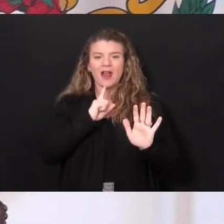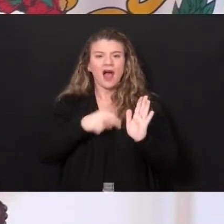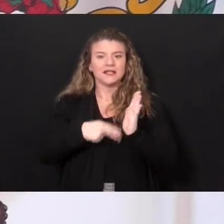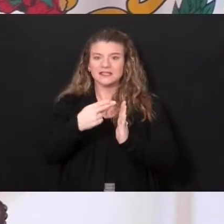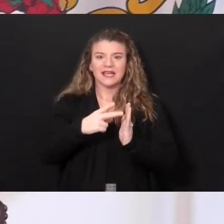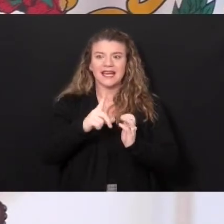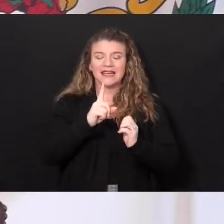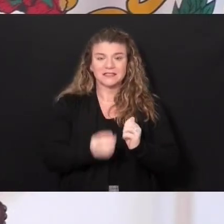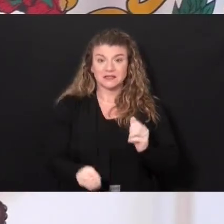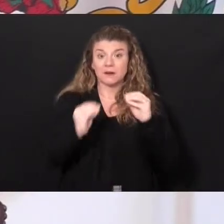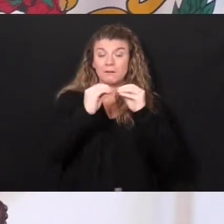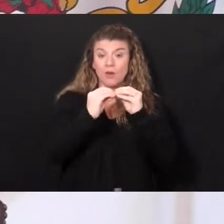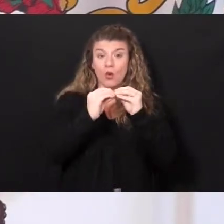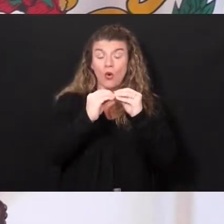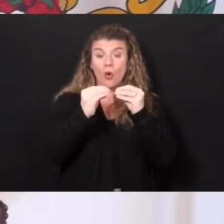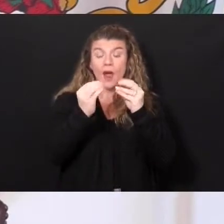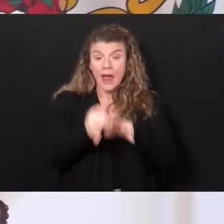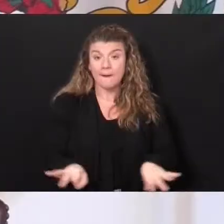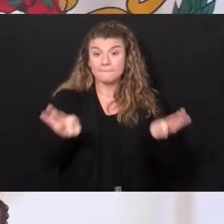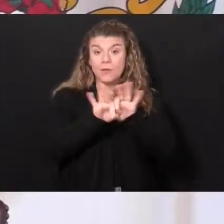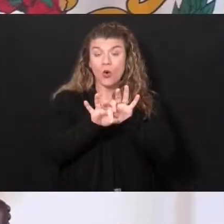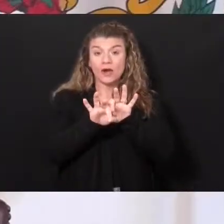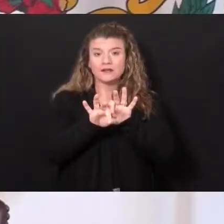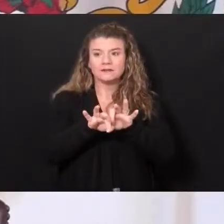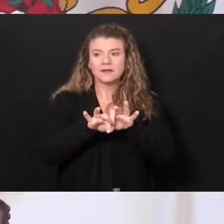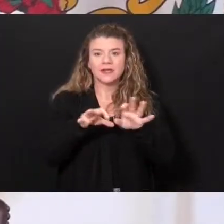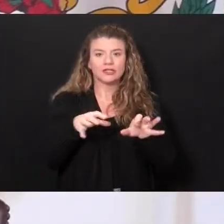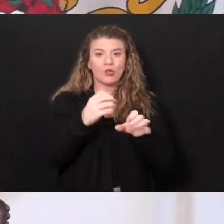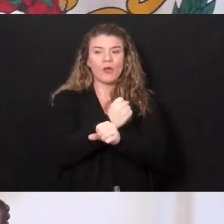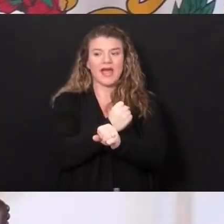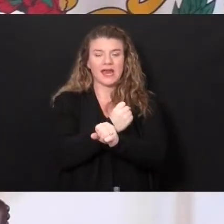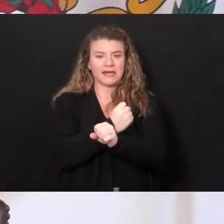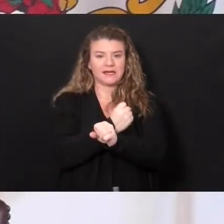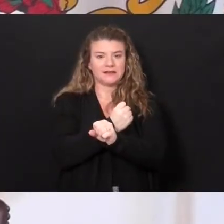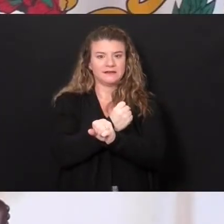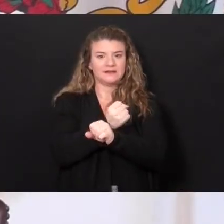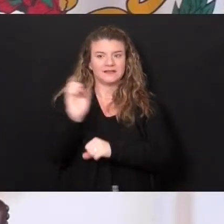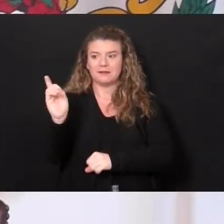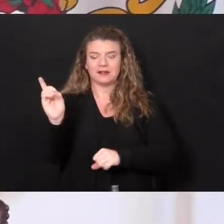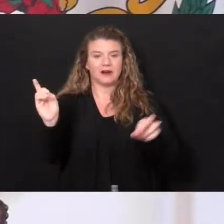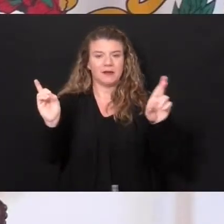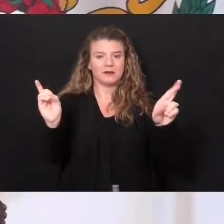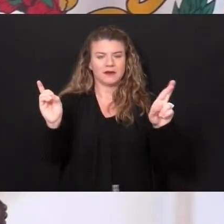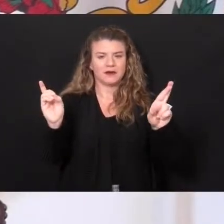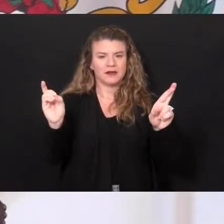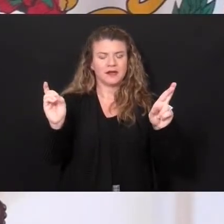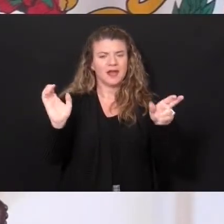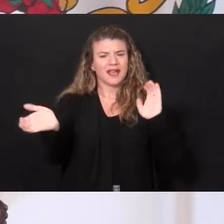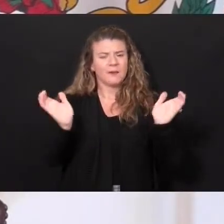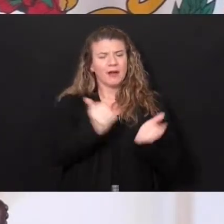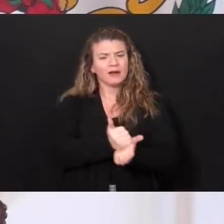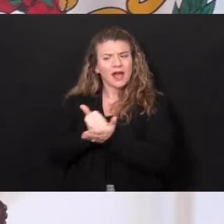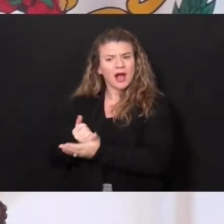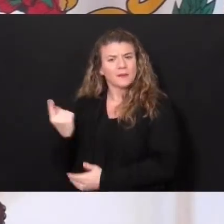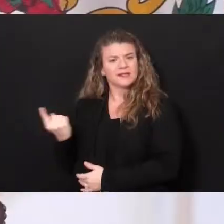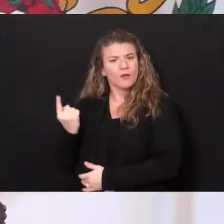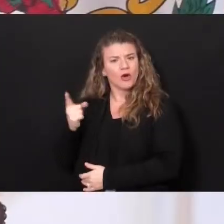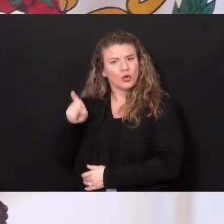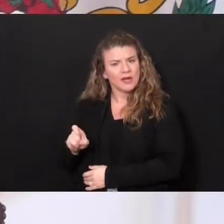important to come out with a win, Republican and Democrat, than it is to do something for somebody that's